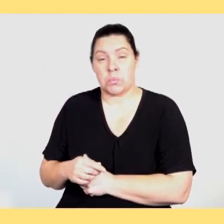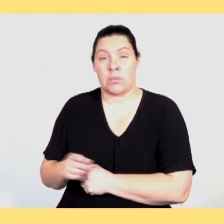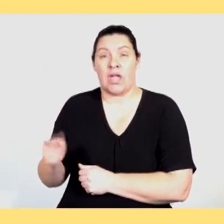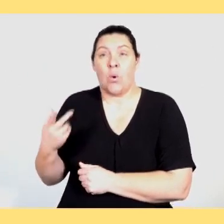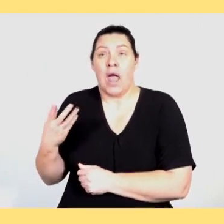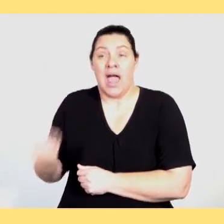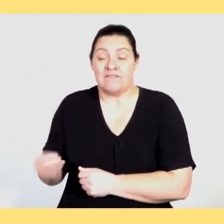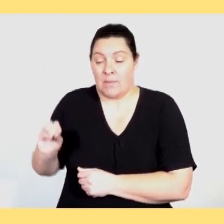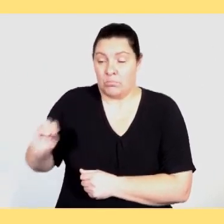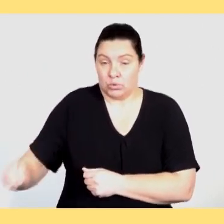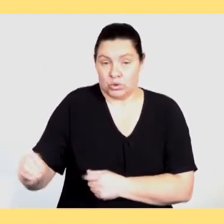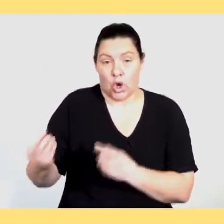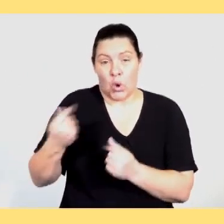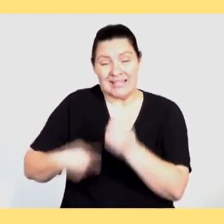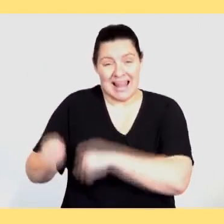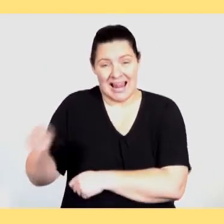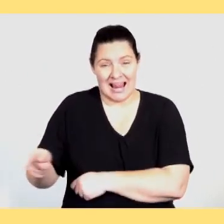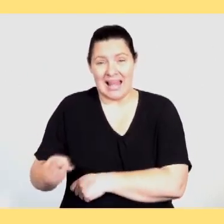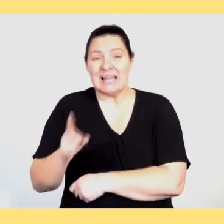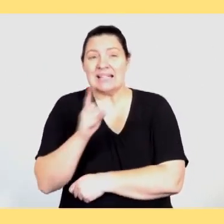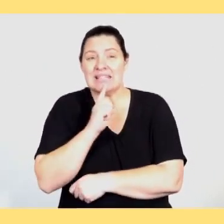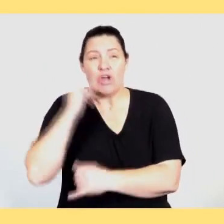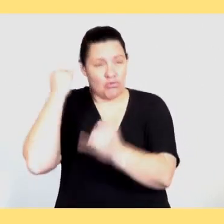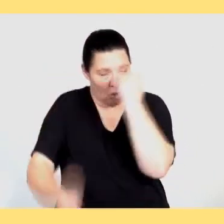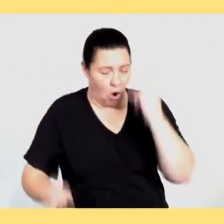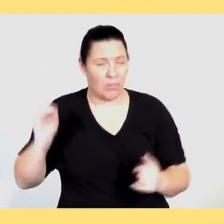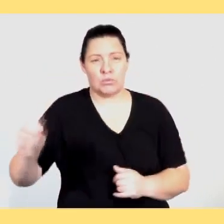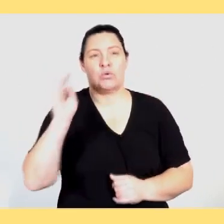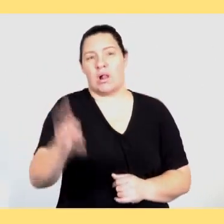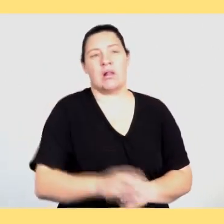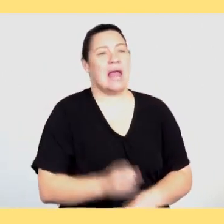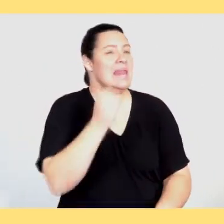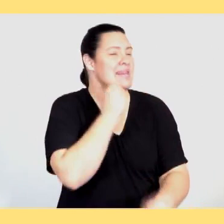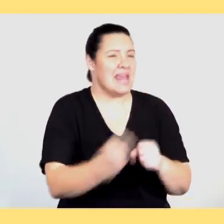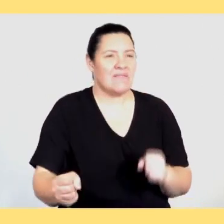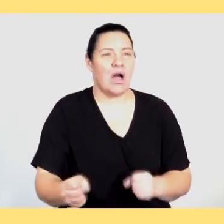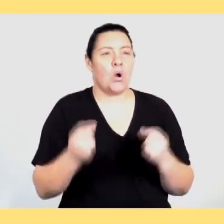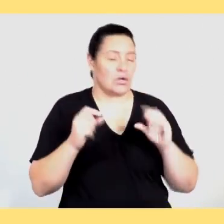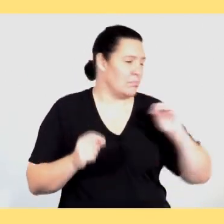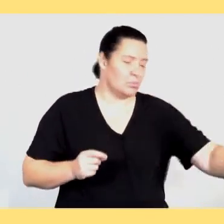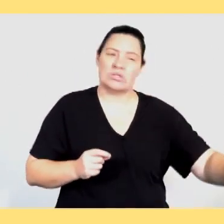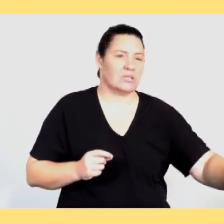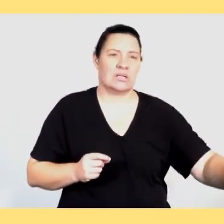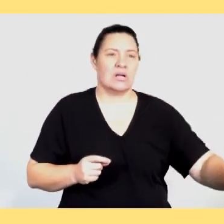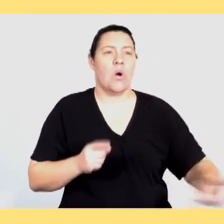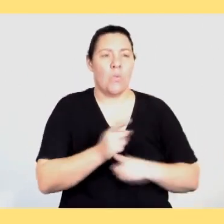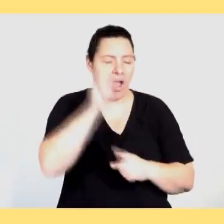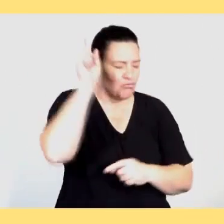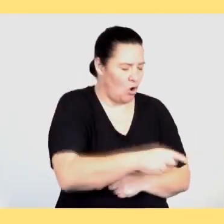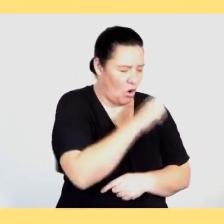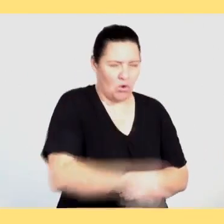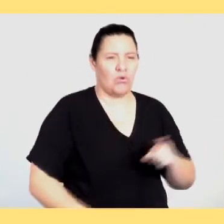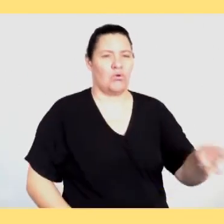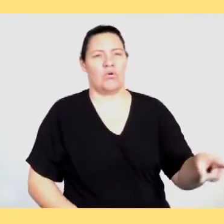right. So once you put cost of sales here, your teacher is going to mark you wrong here. Never place cost of sales here. Your teacher is not going to mark